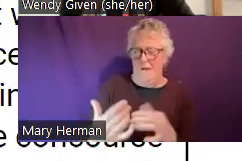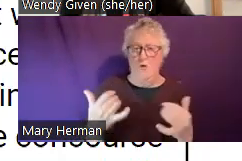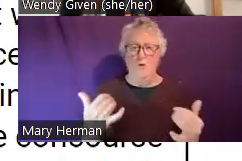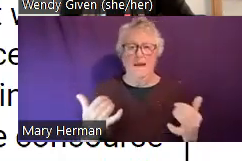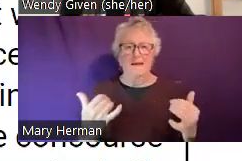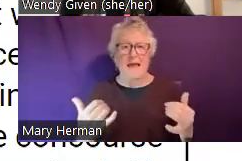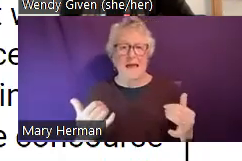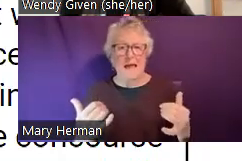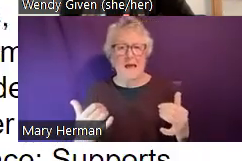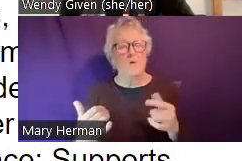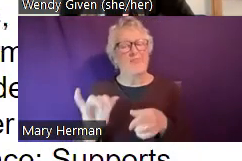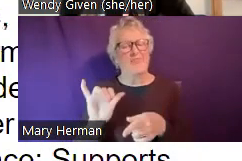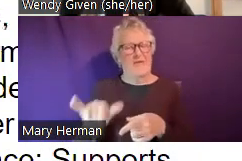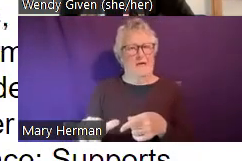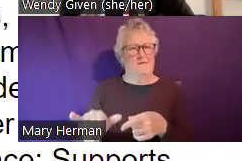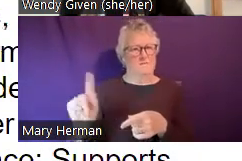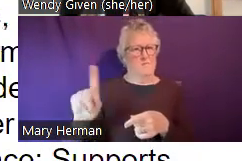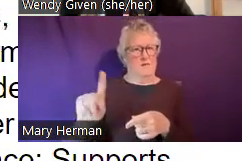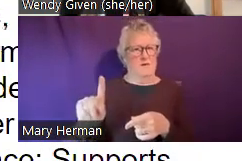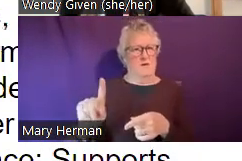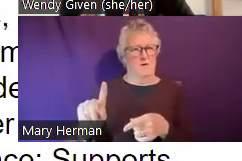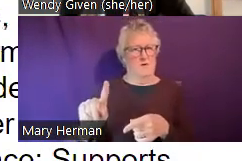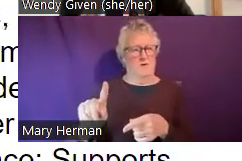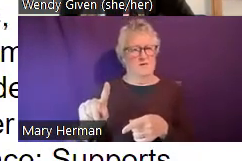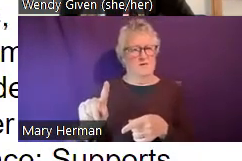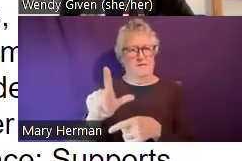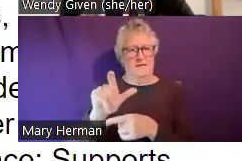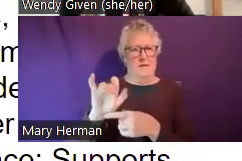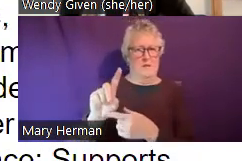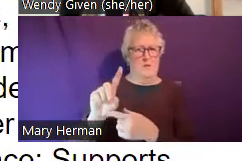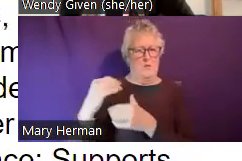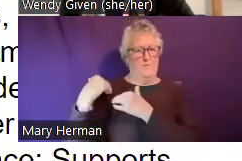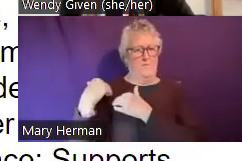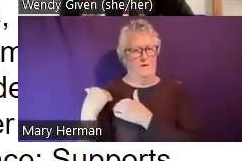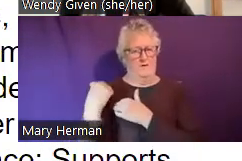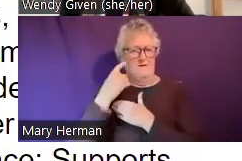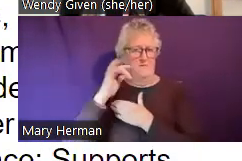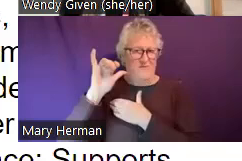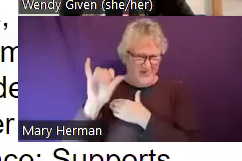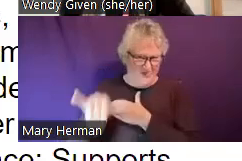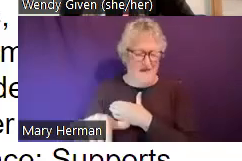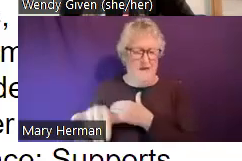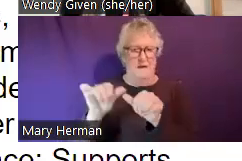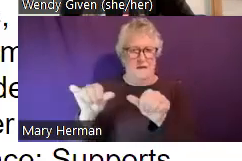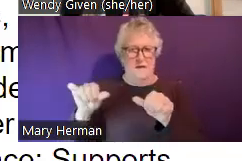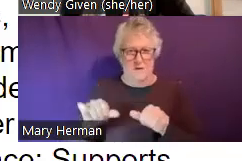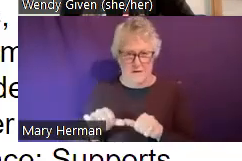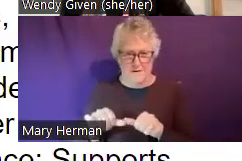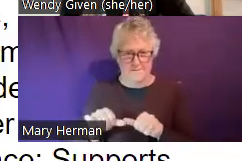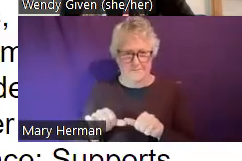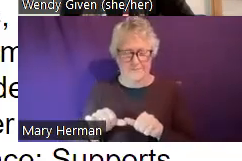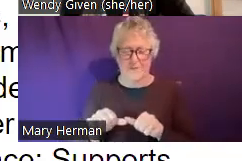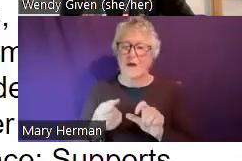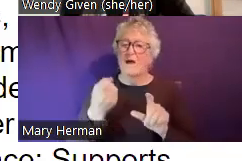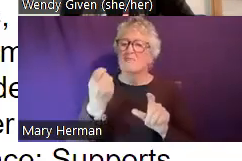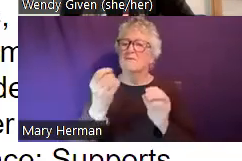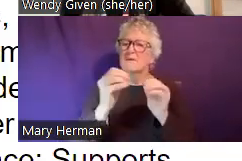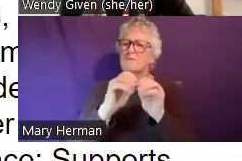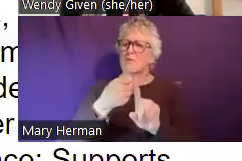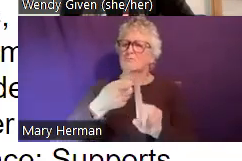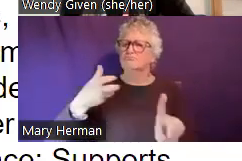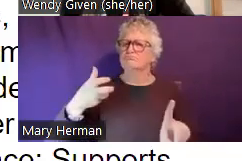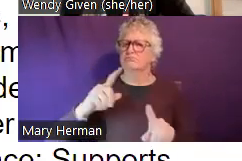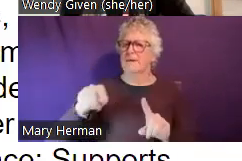bearing for that area. So a little bit about RAC. RAC is